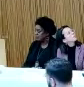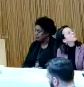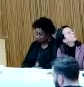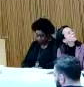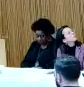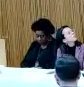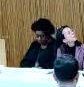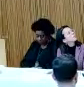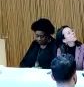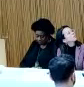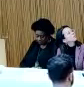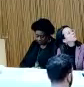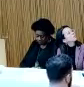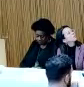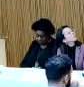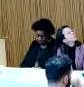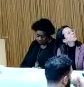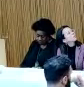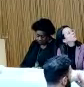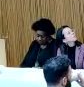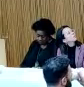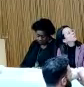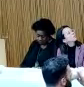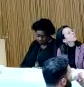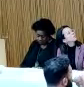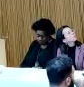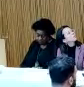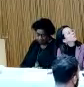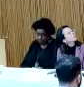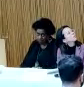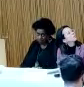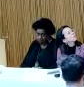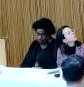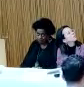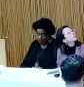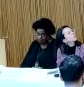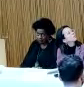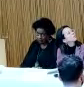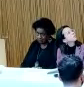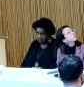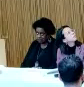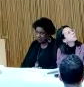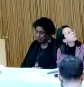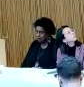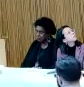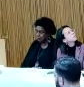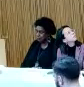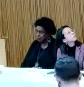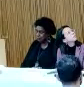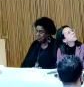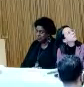in to meet with the same agent the white tester was actually uh warned about Brentwood not being a nice